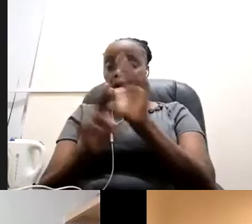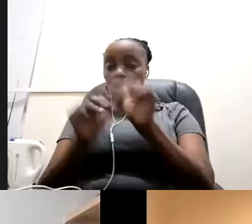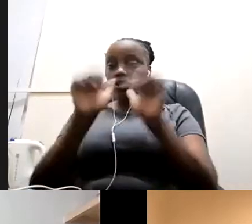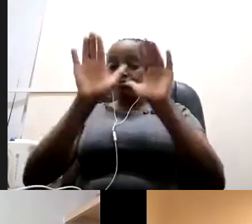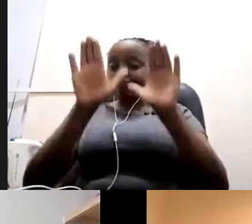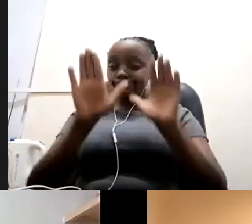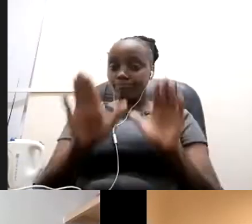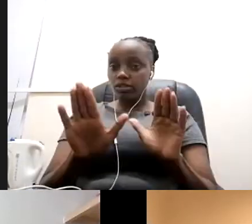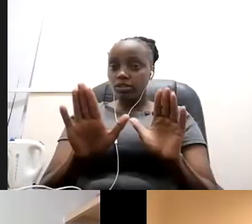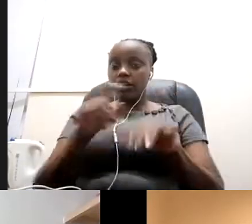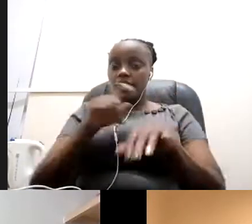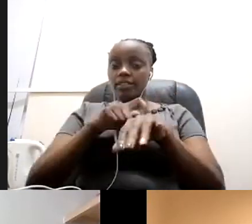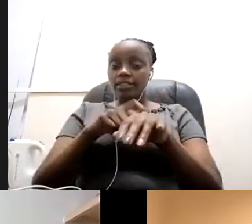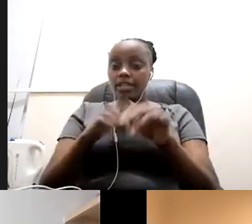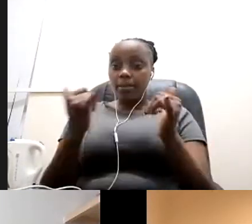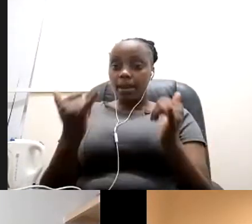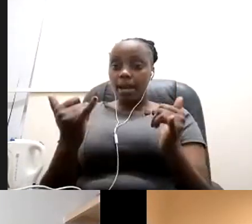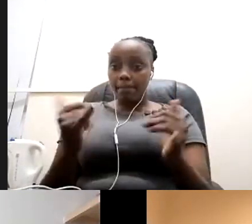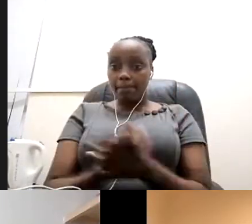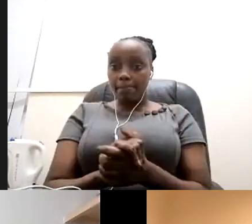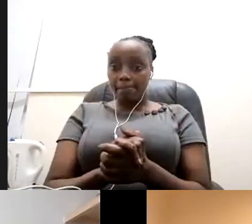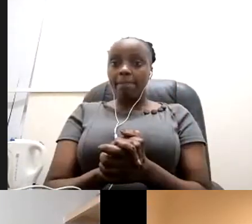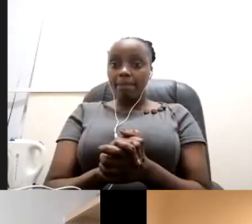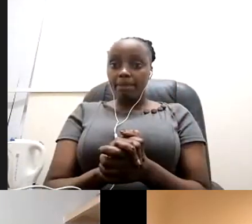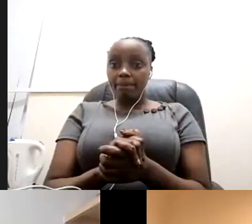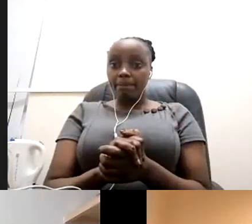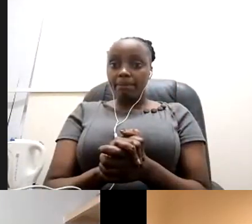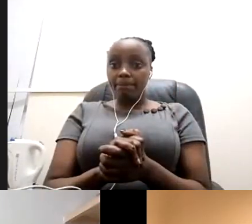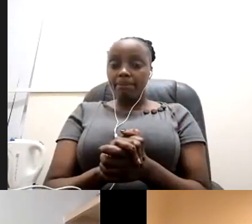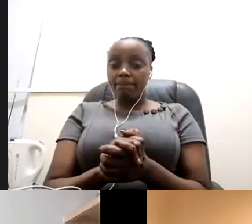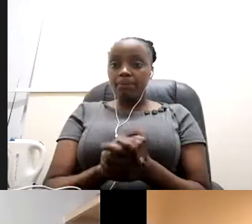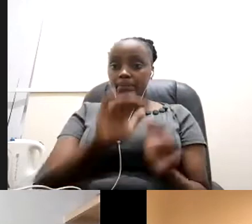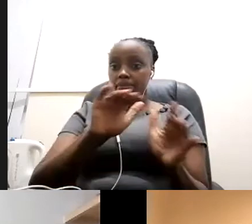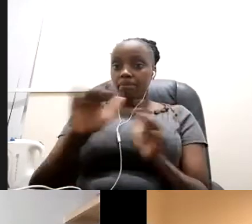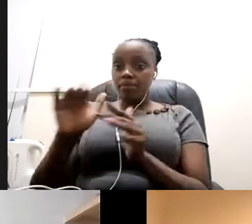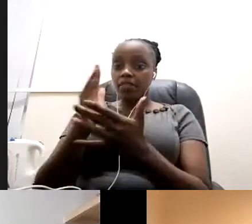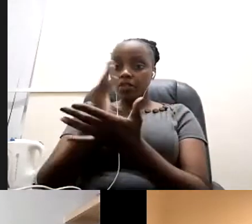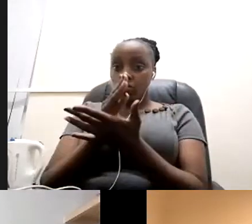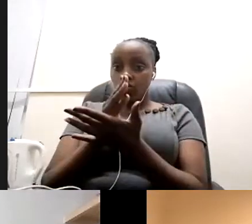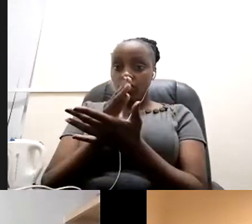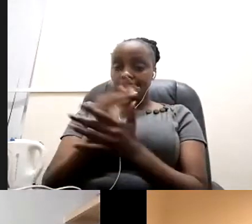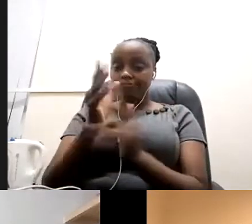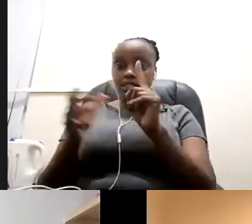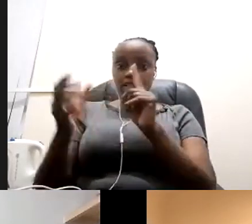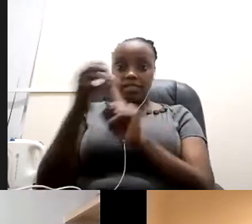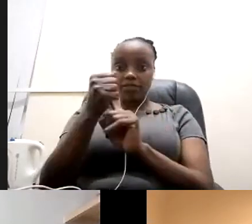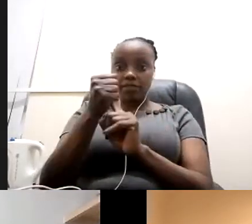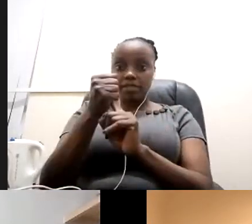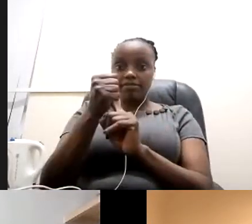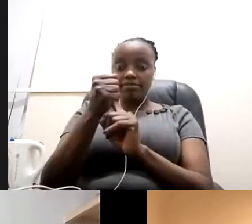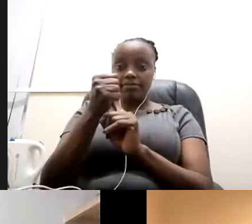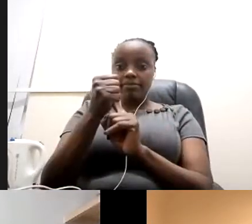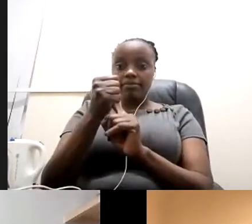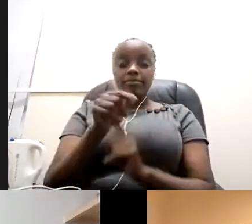this moment. And in spite of the fact these achievements, it is